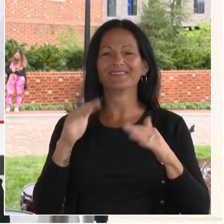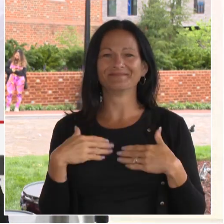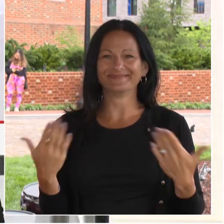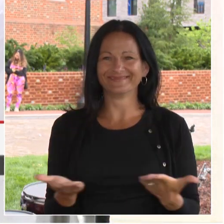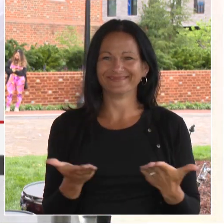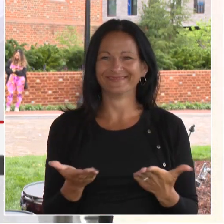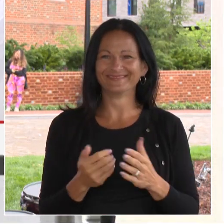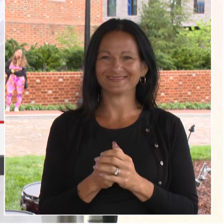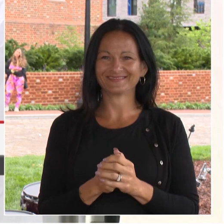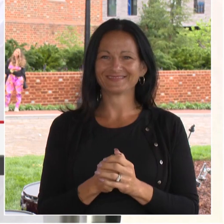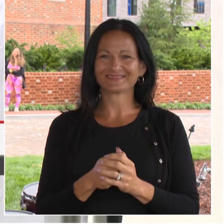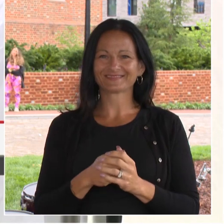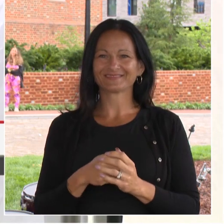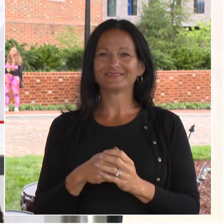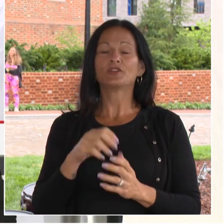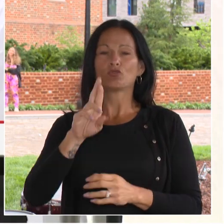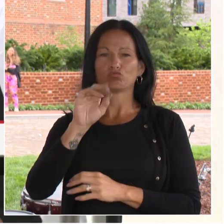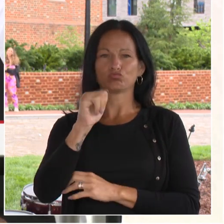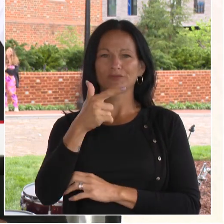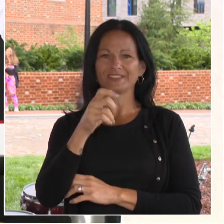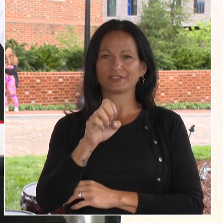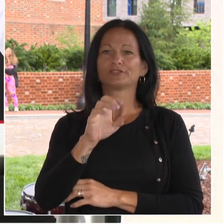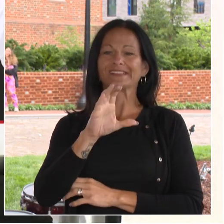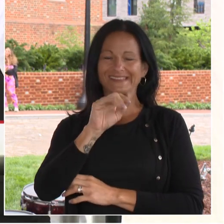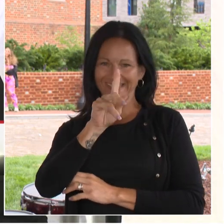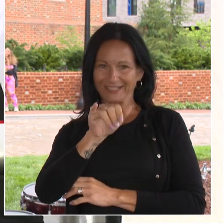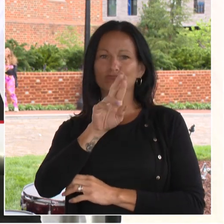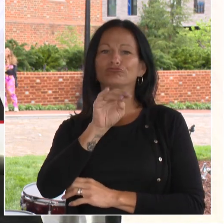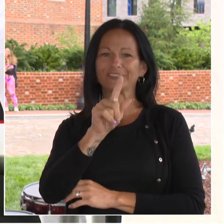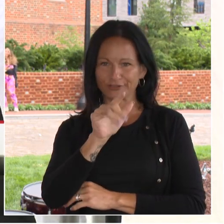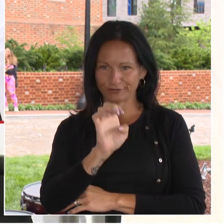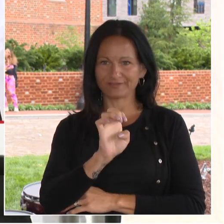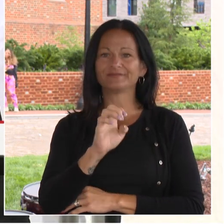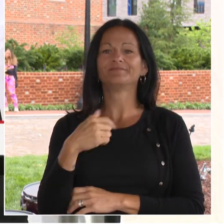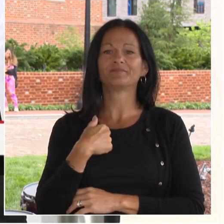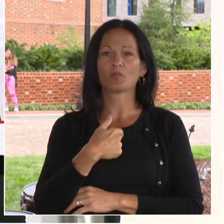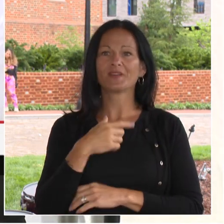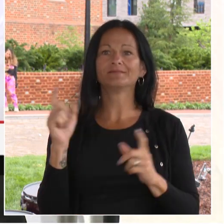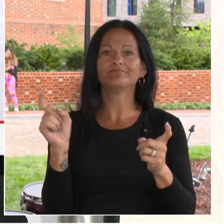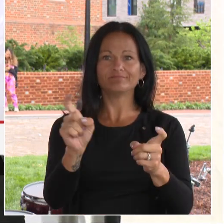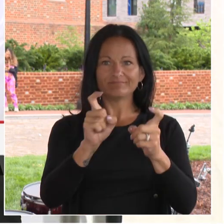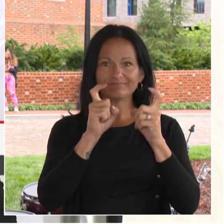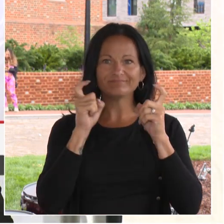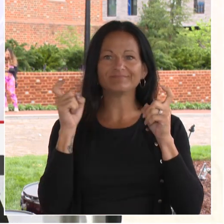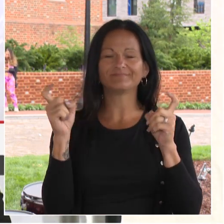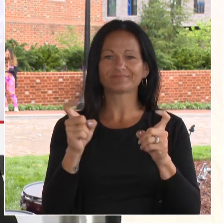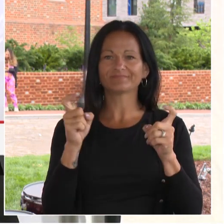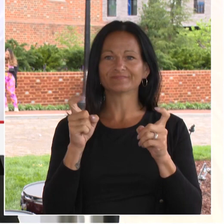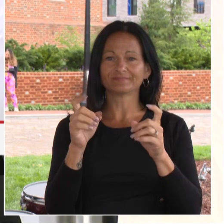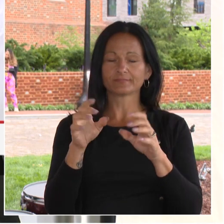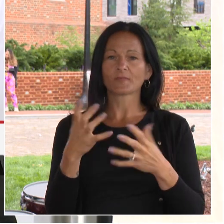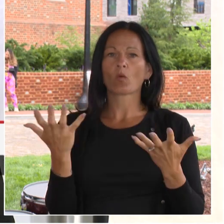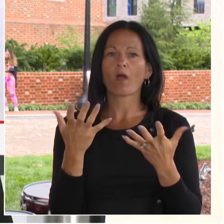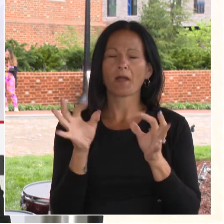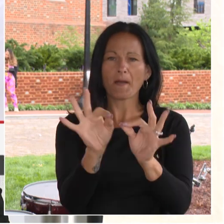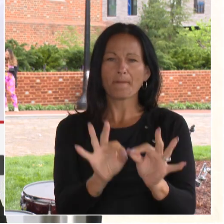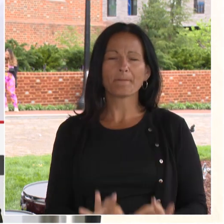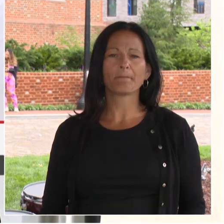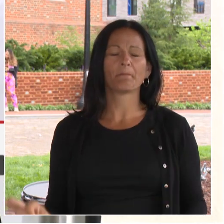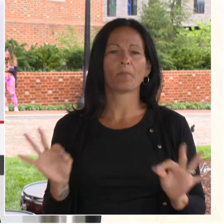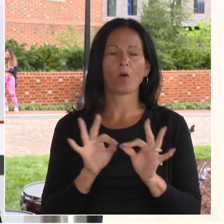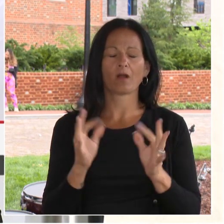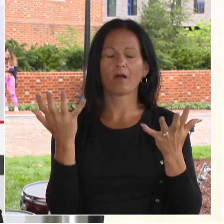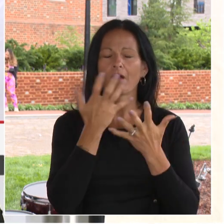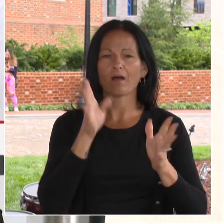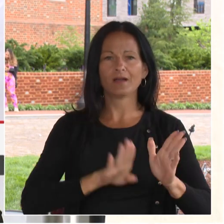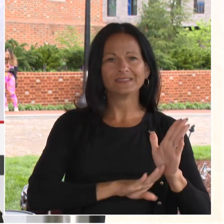you here to help celebrate a very important development in the city.